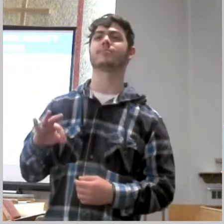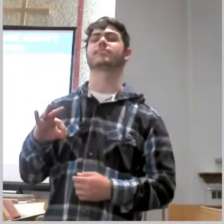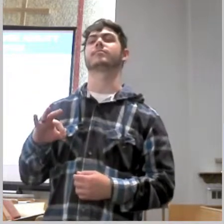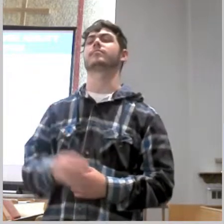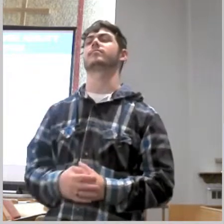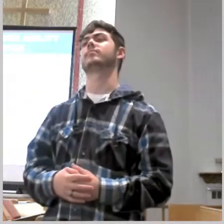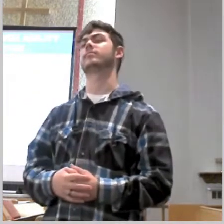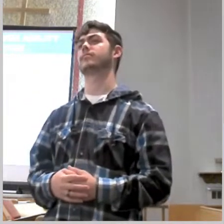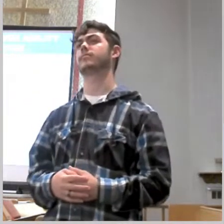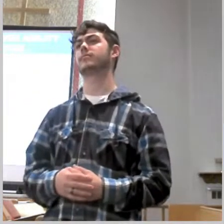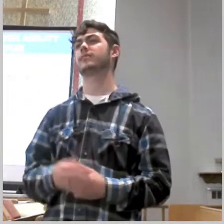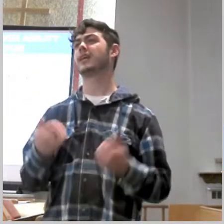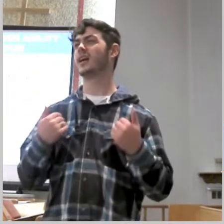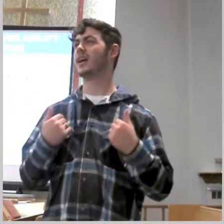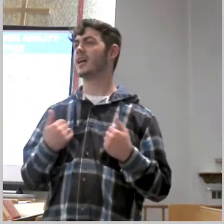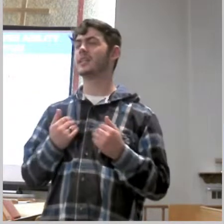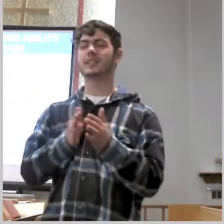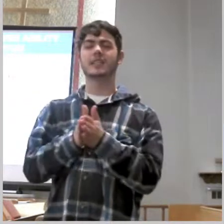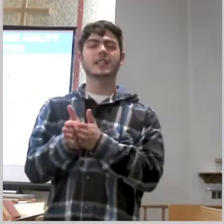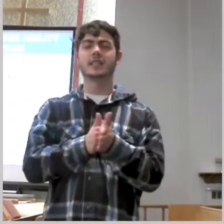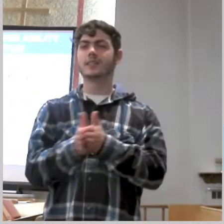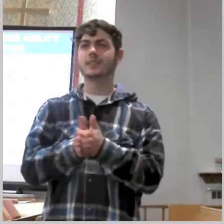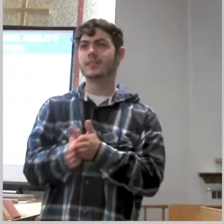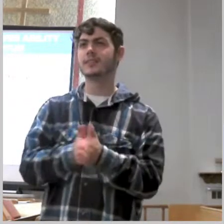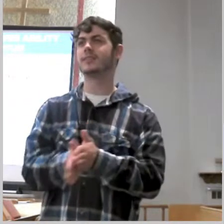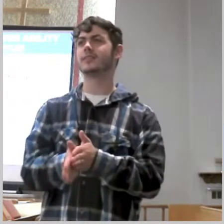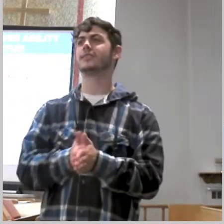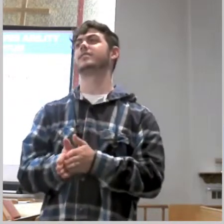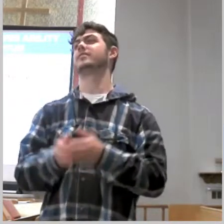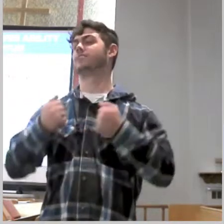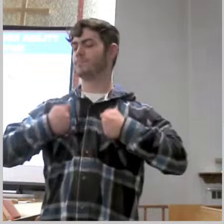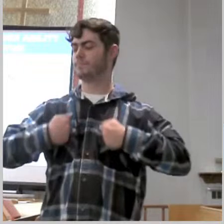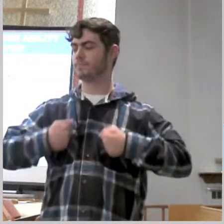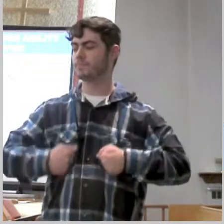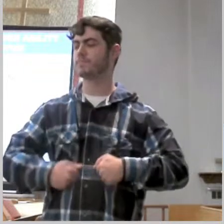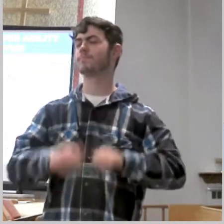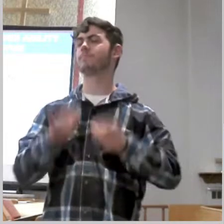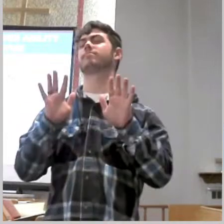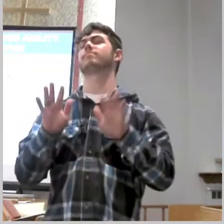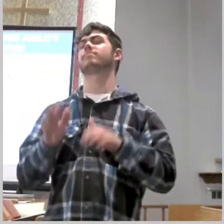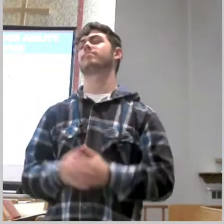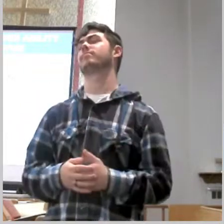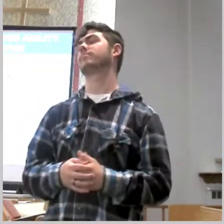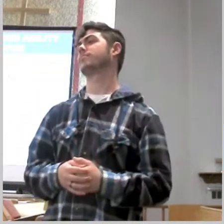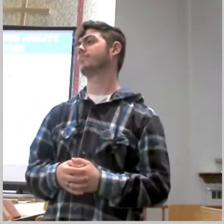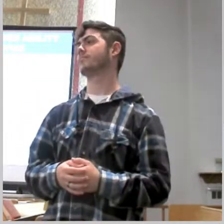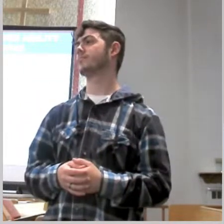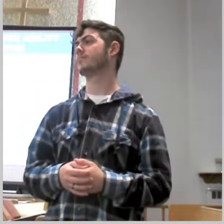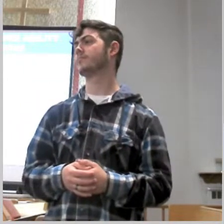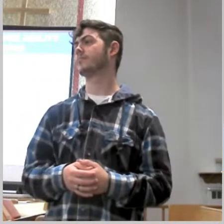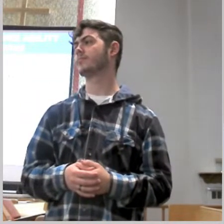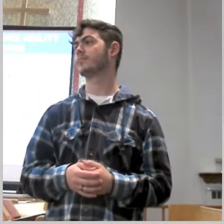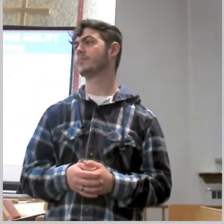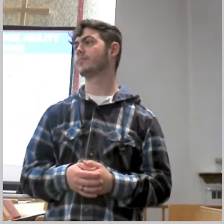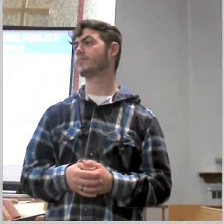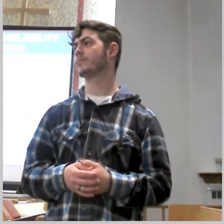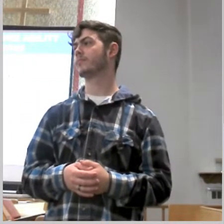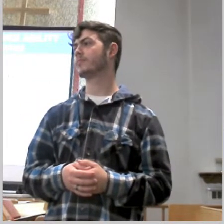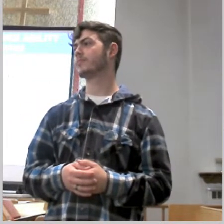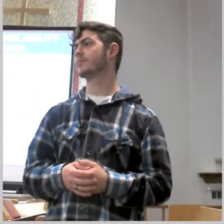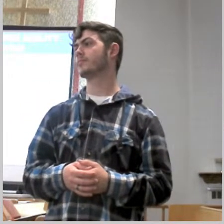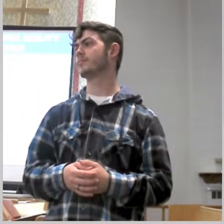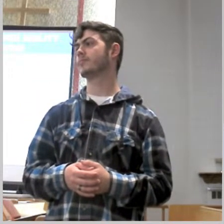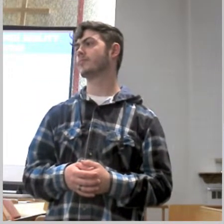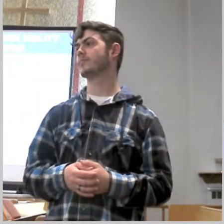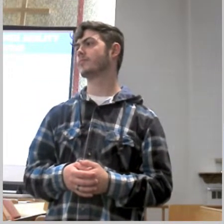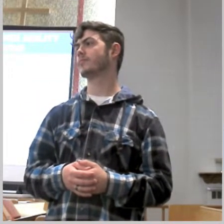eager initiative, as Paul says here, giving of their own accord. They were not pressured. Paul actually says, no, you don't,